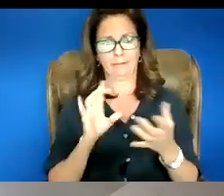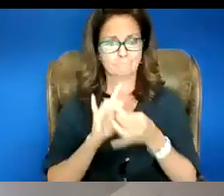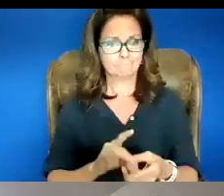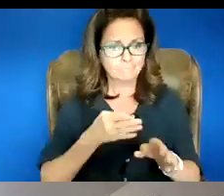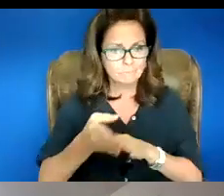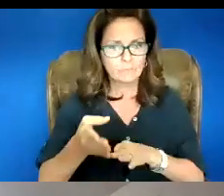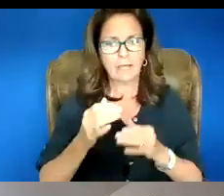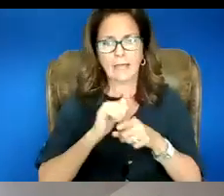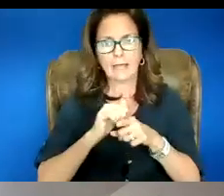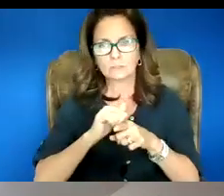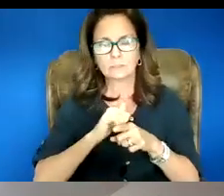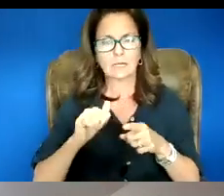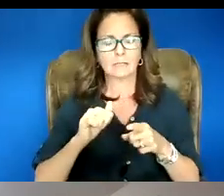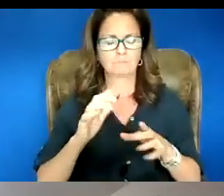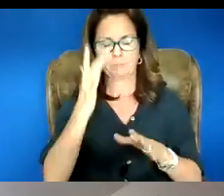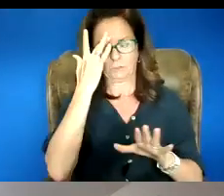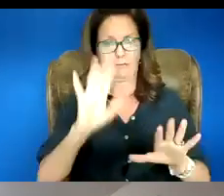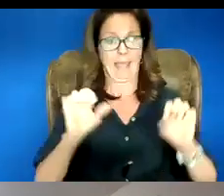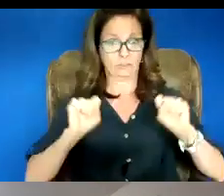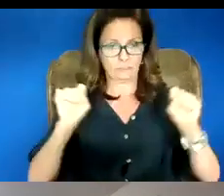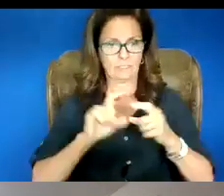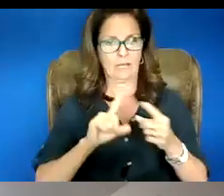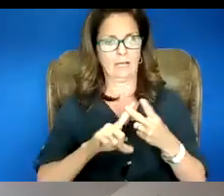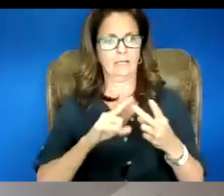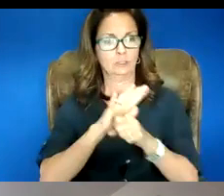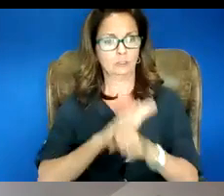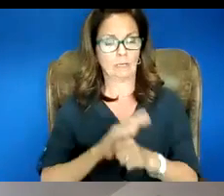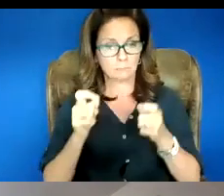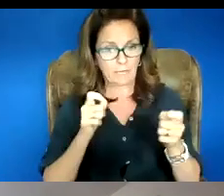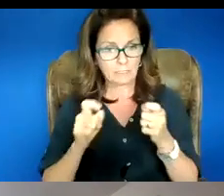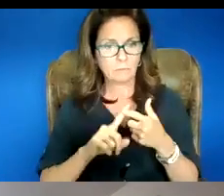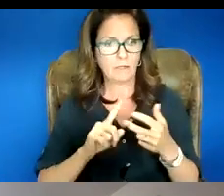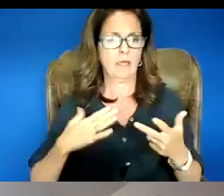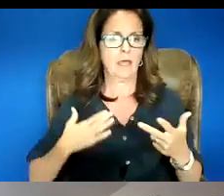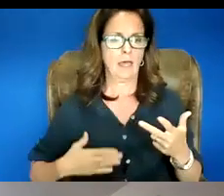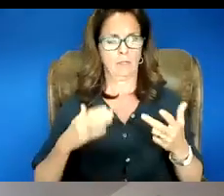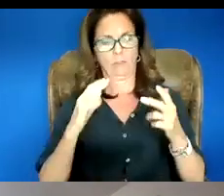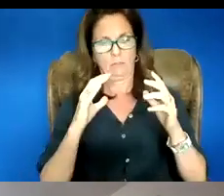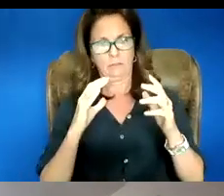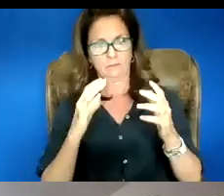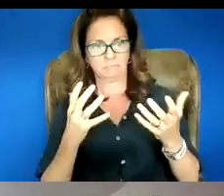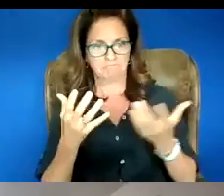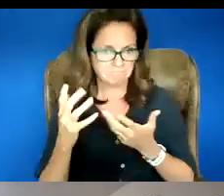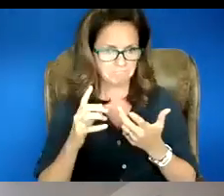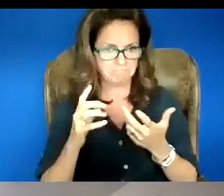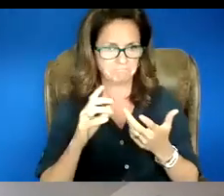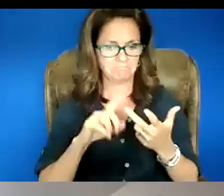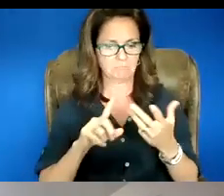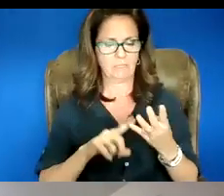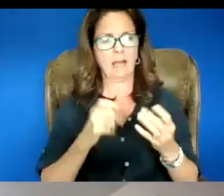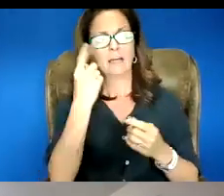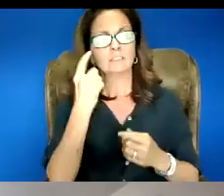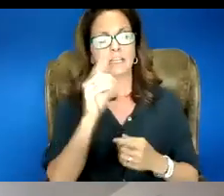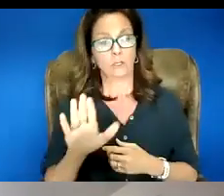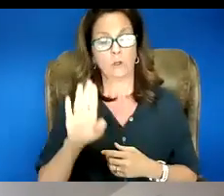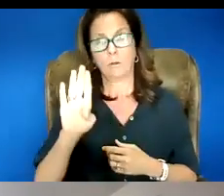exercise, nutrition, stress management, healthy communications, understanding your biometrics, and really